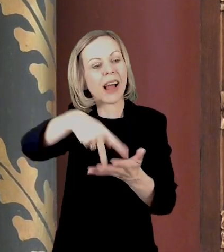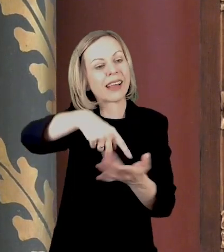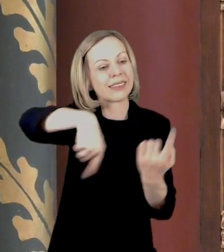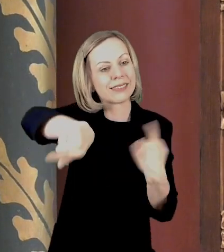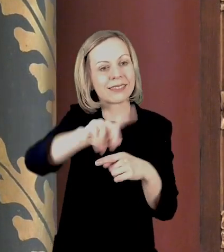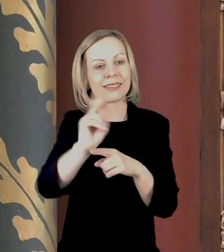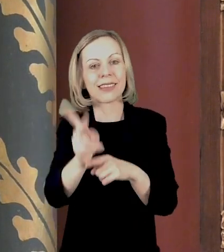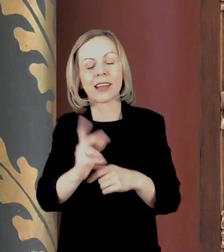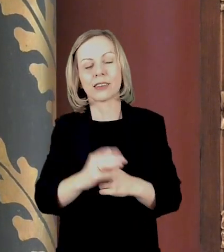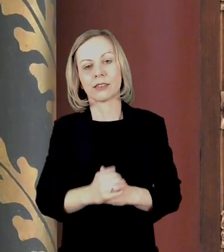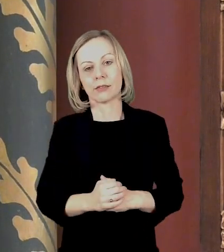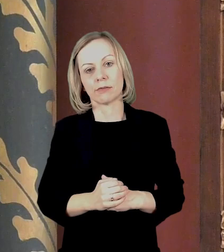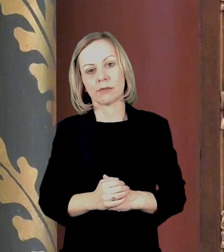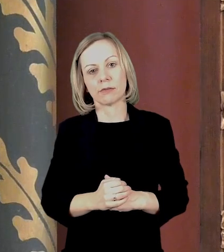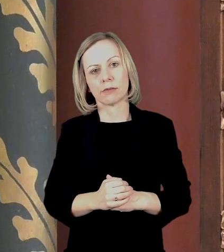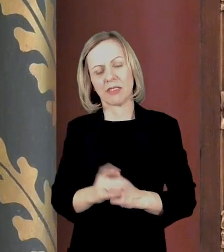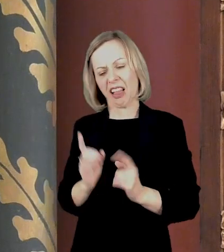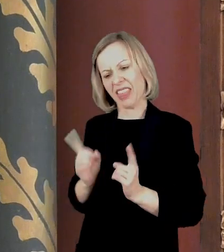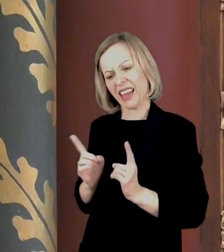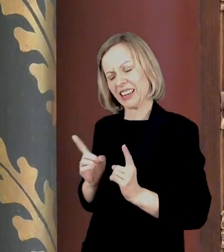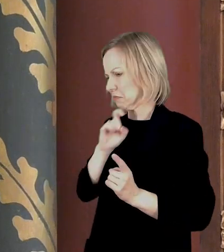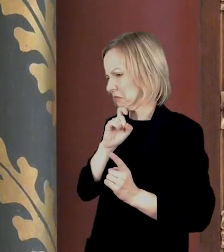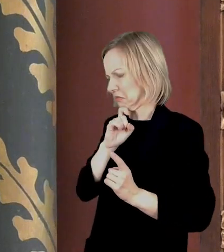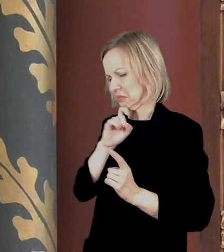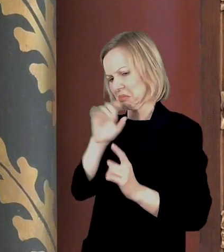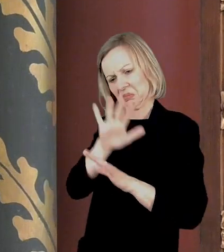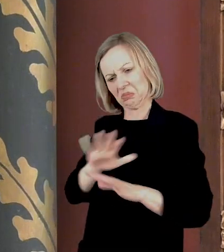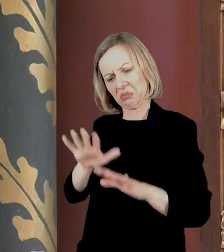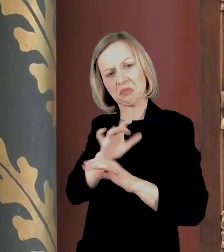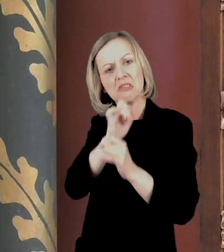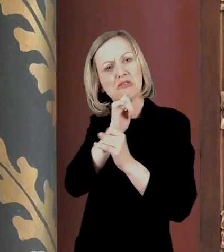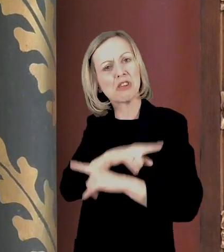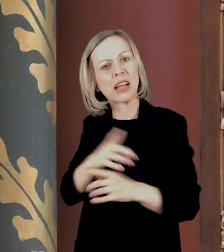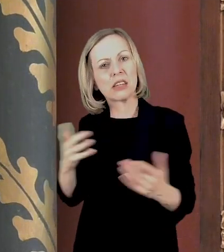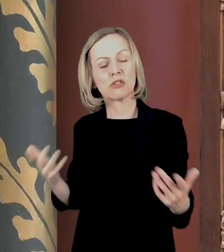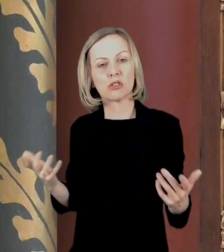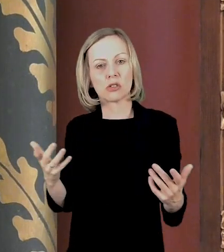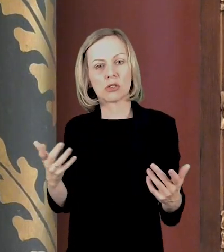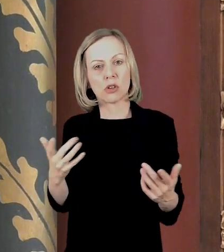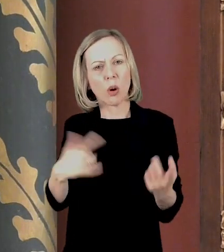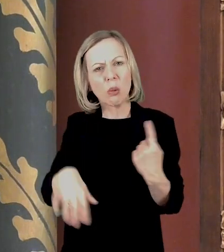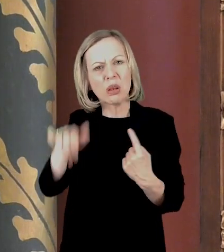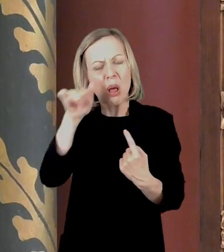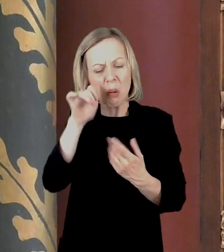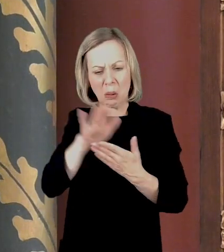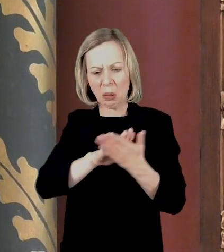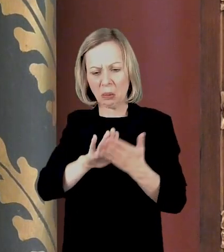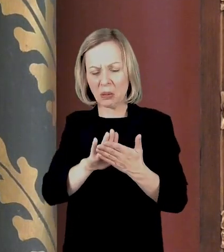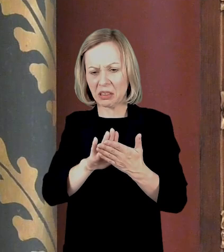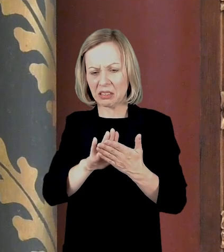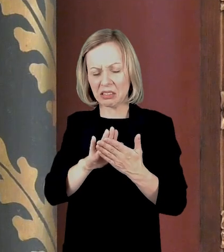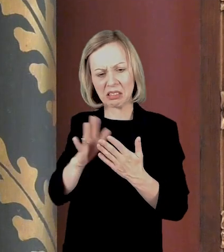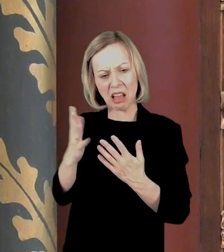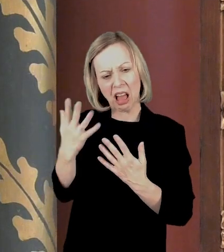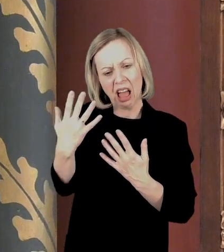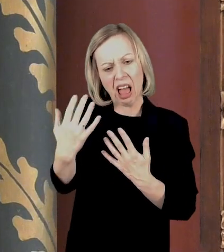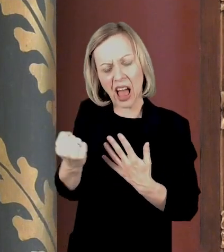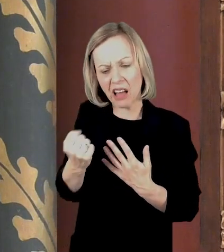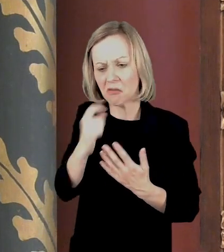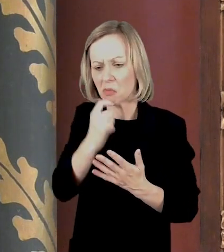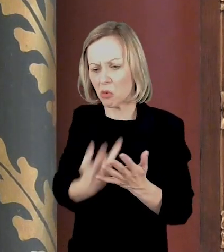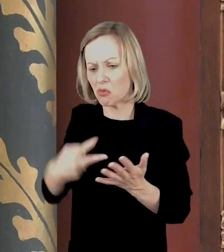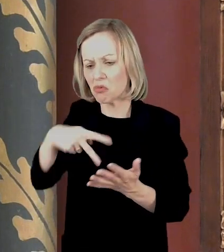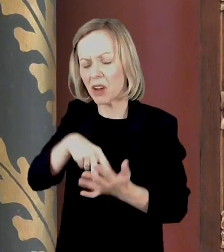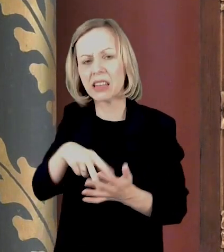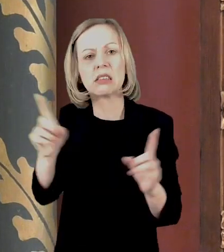That claim is mysterious. We do not know precisely what it means, any more than